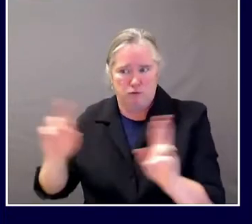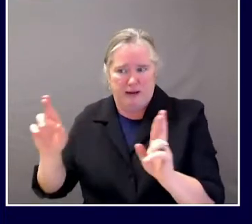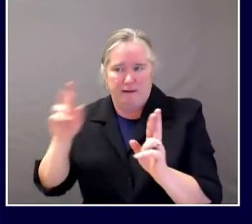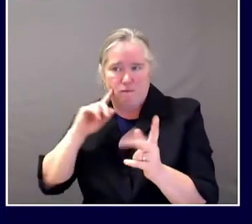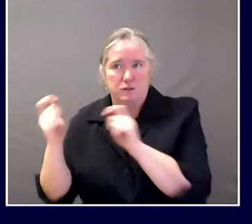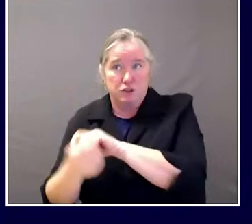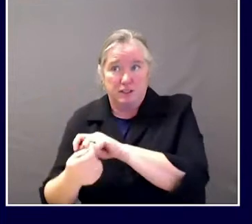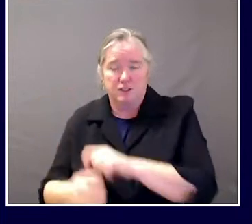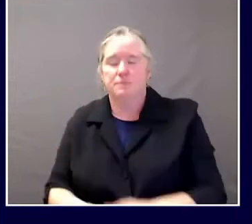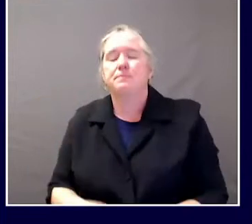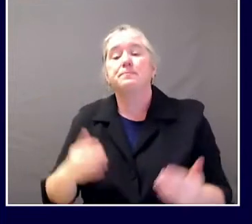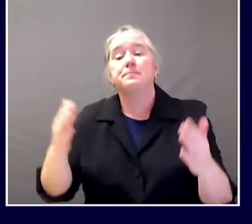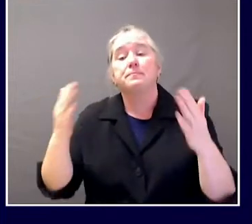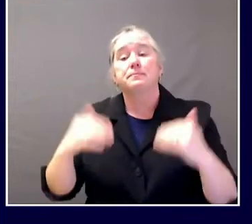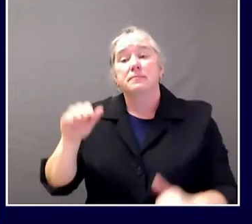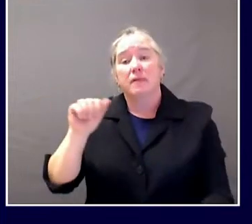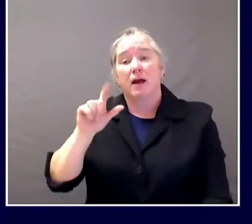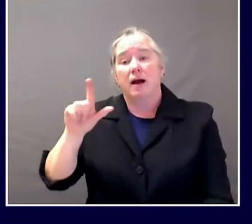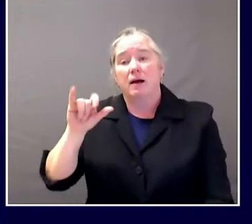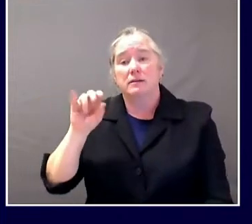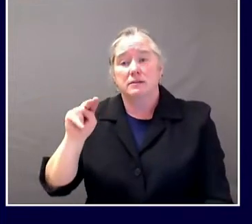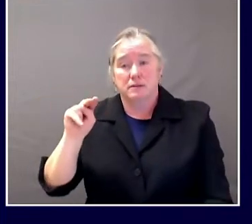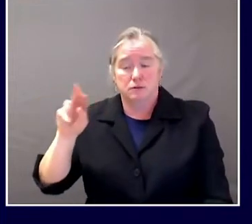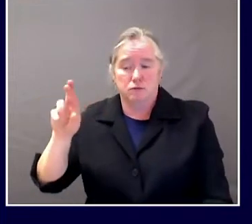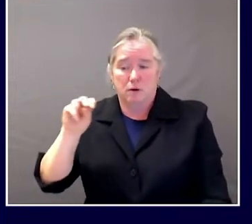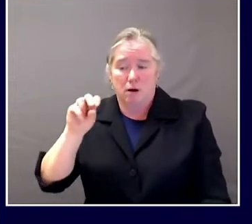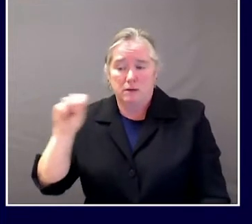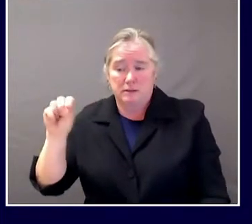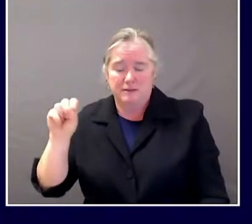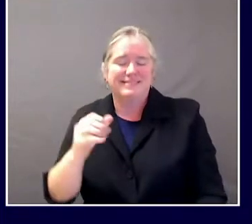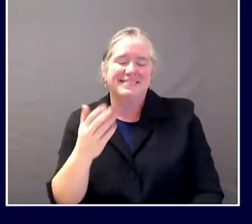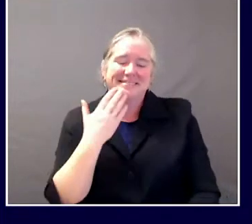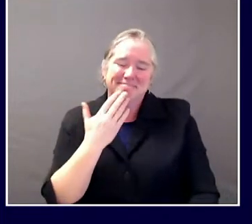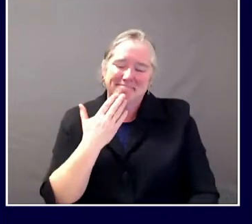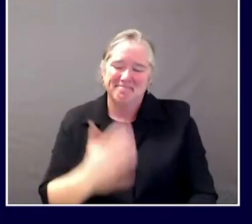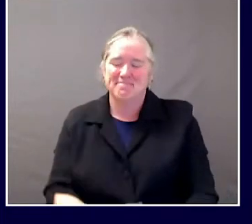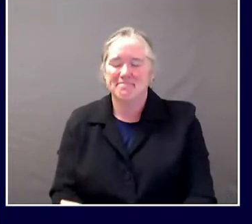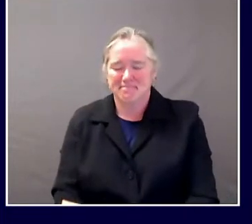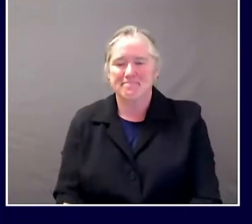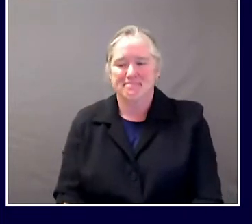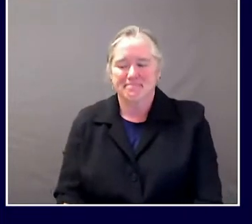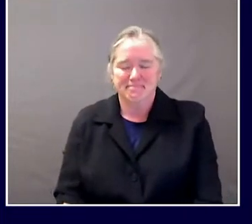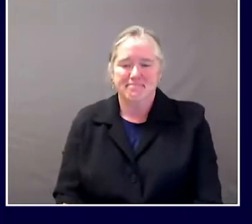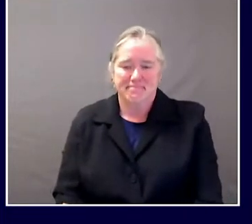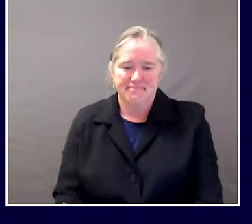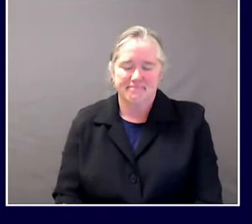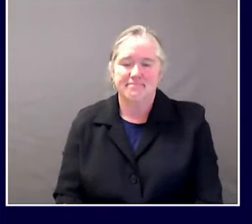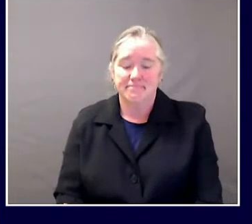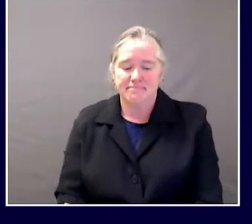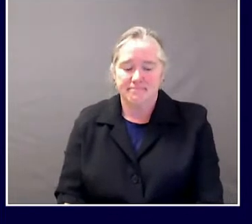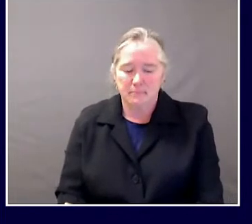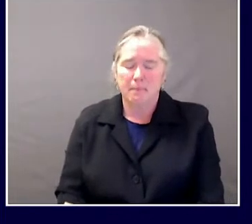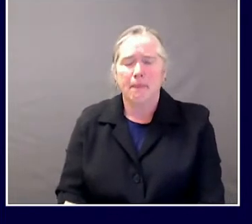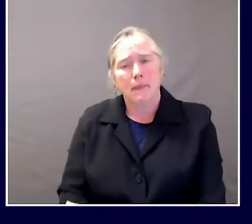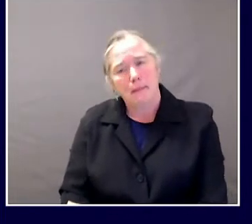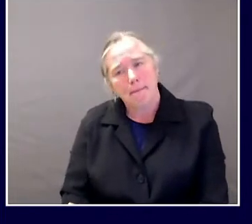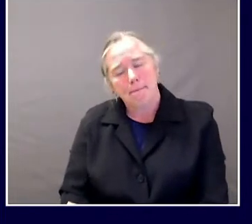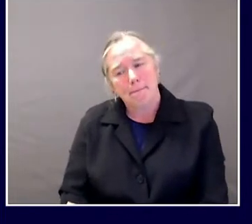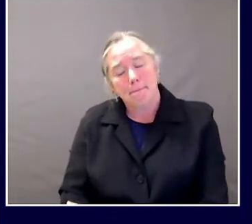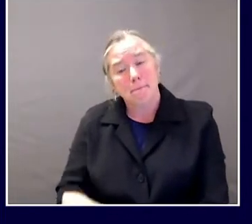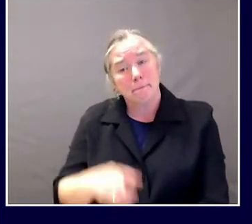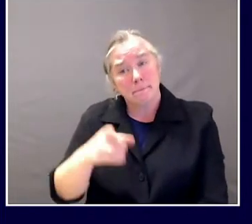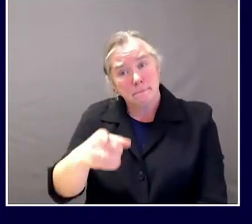Allison Ross next. Hi, Dr. Shah. Thanks so much for taking the question. So are you worried about the